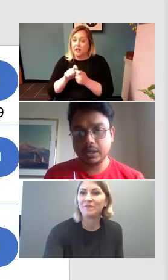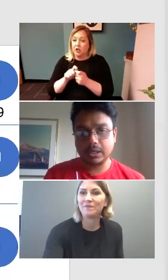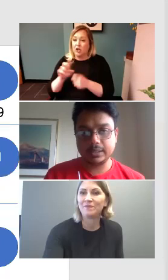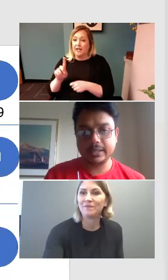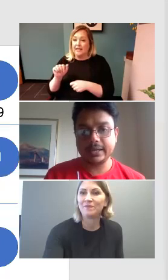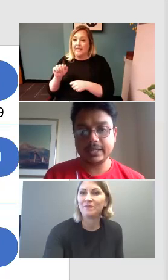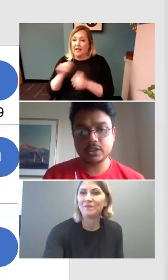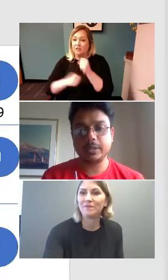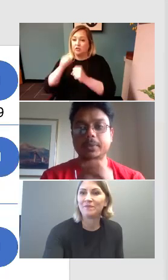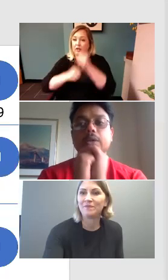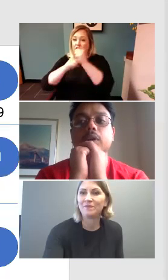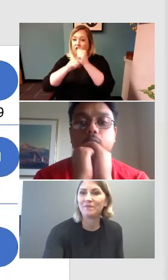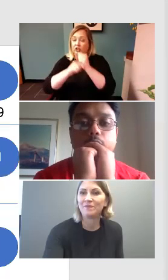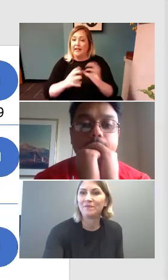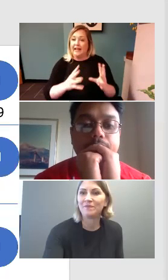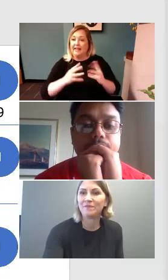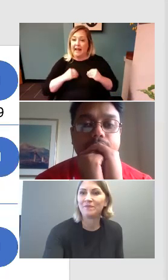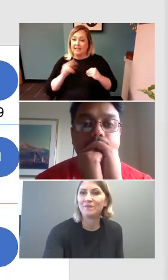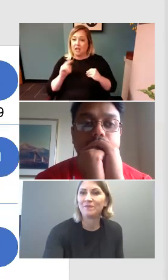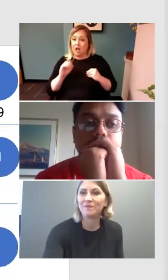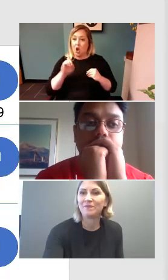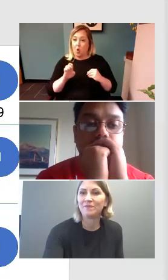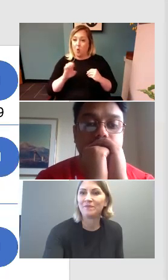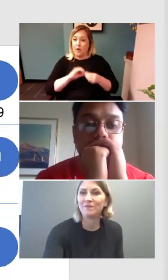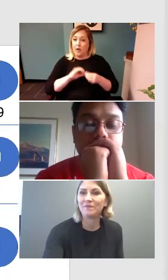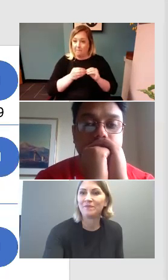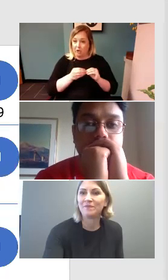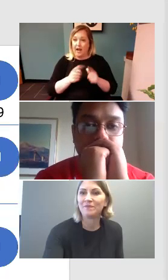you the index of that particular node.